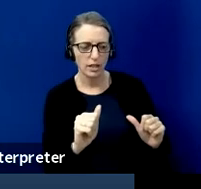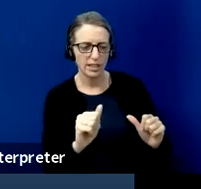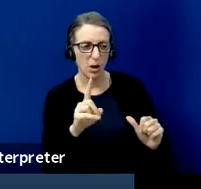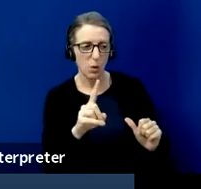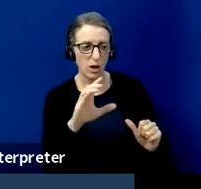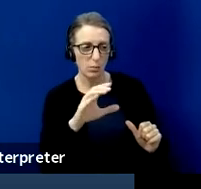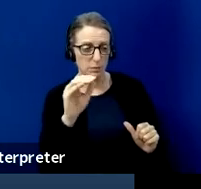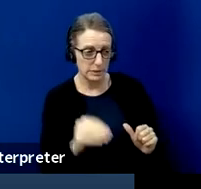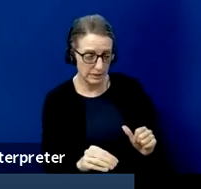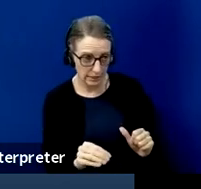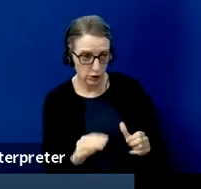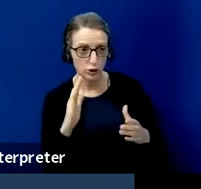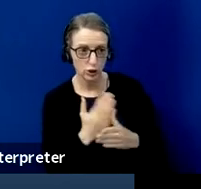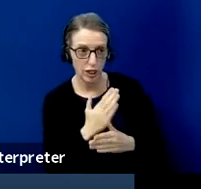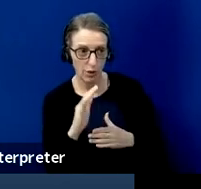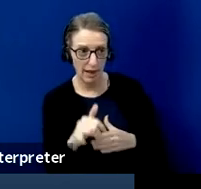100% share that.